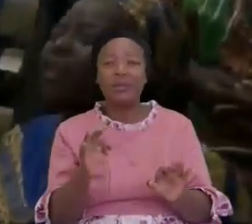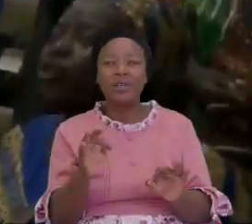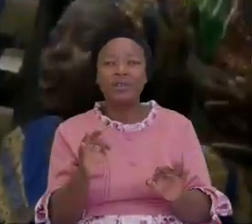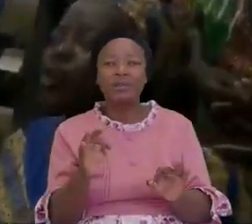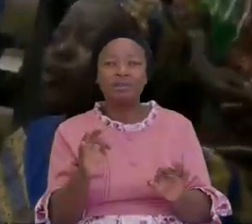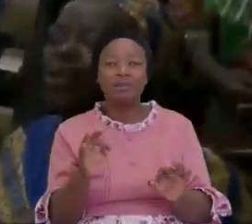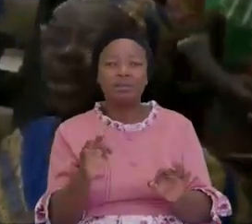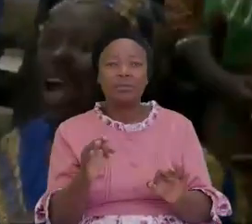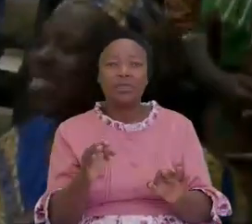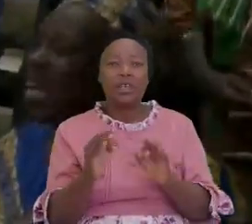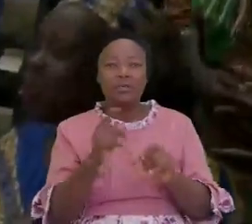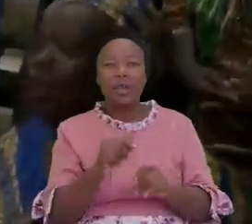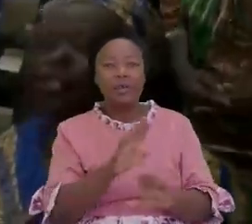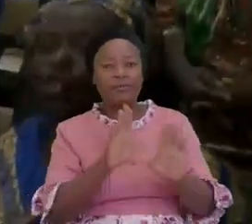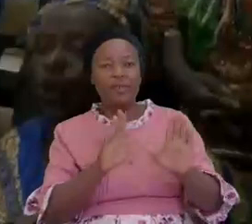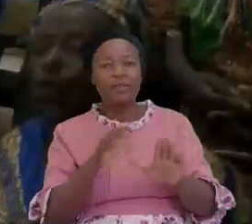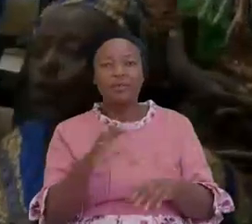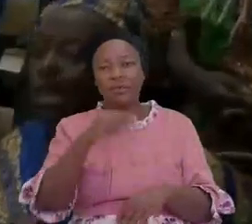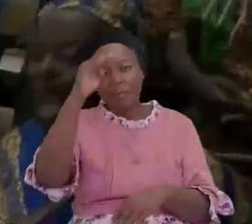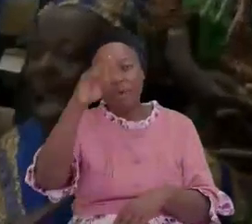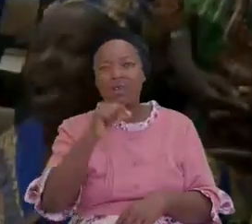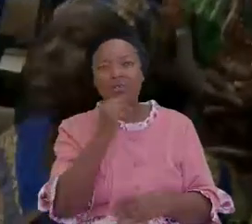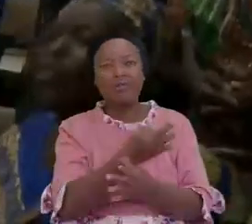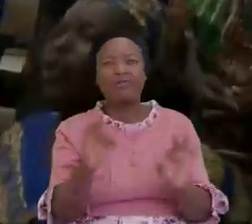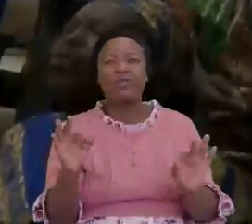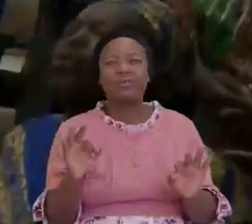If you are afraid of a man, you are not free.